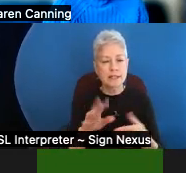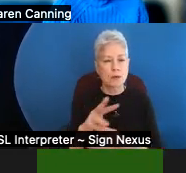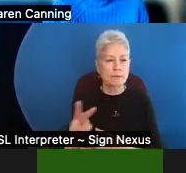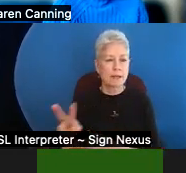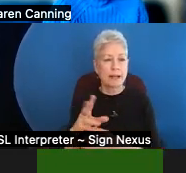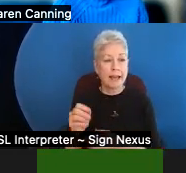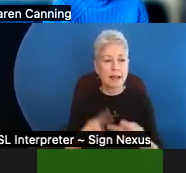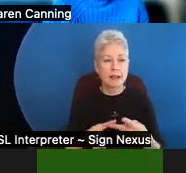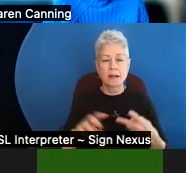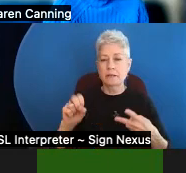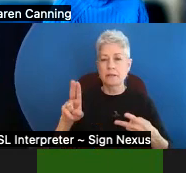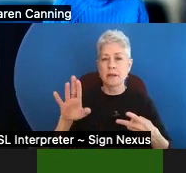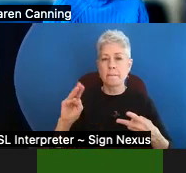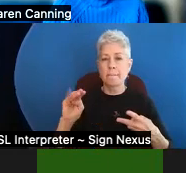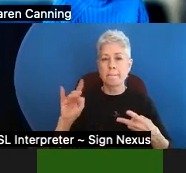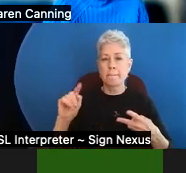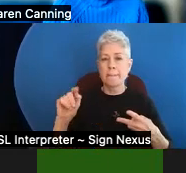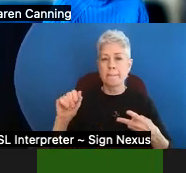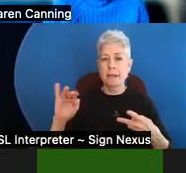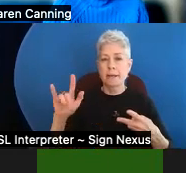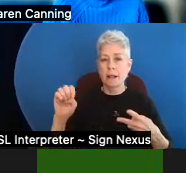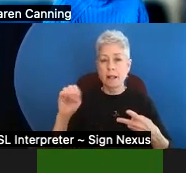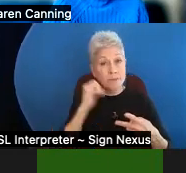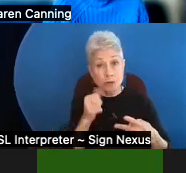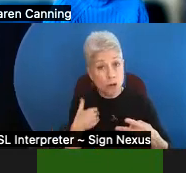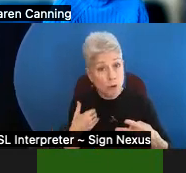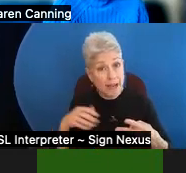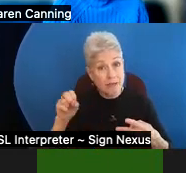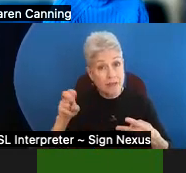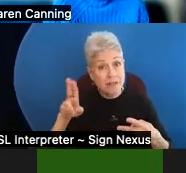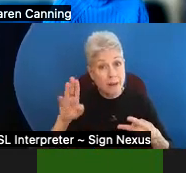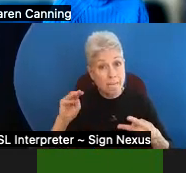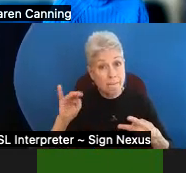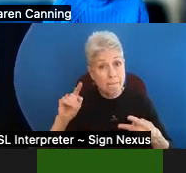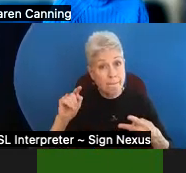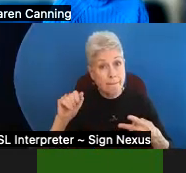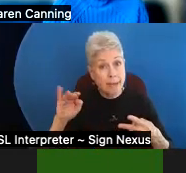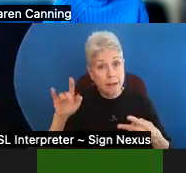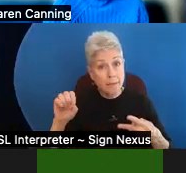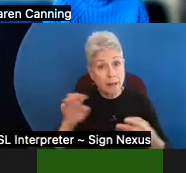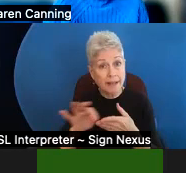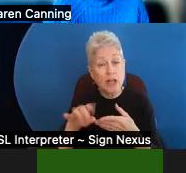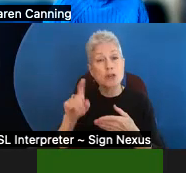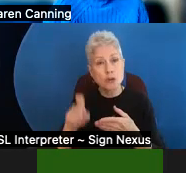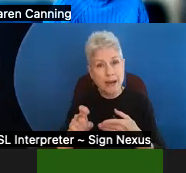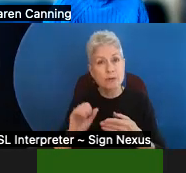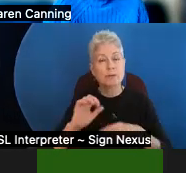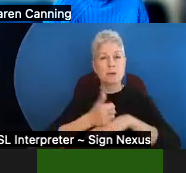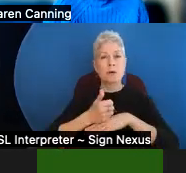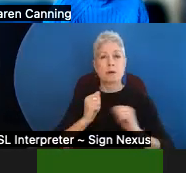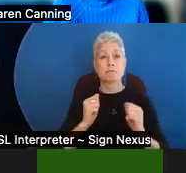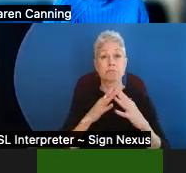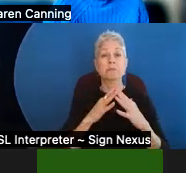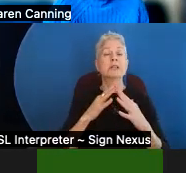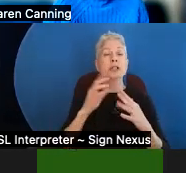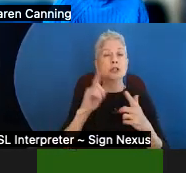submittable.com. If you don't already have a submittable account, you will need to create one in order to submit your application.